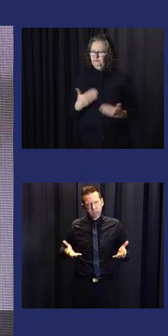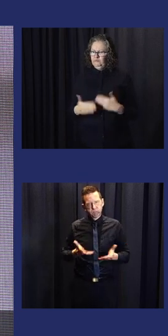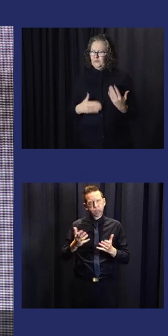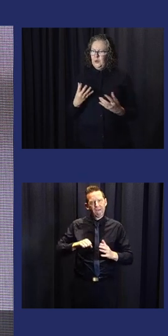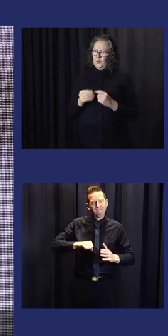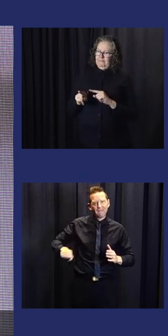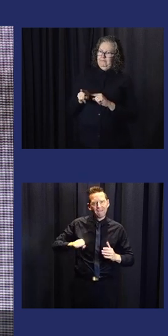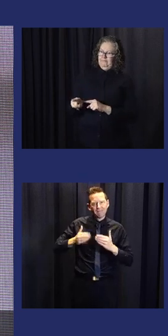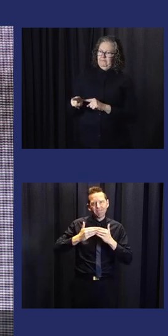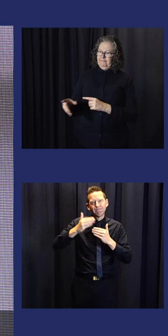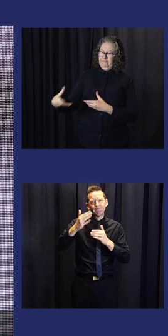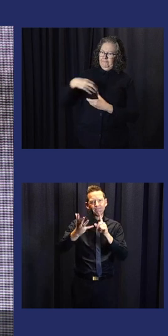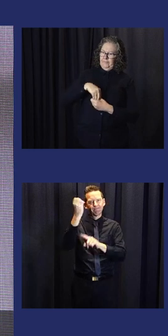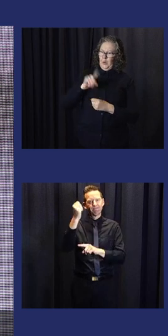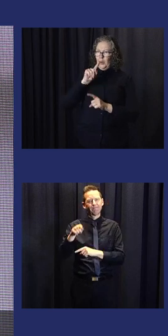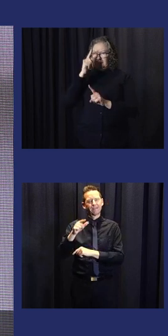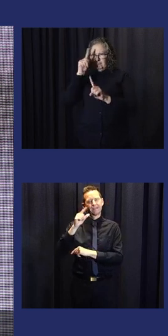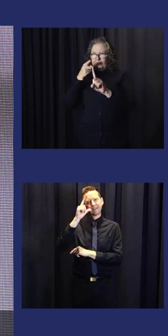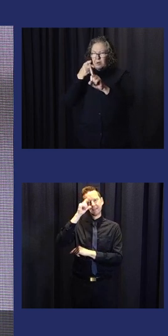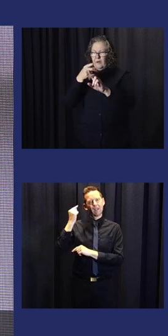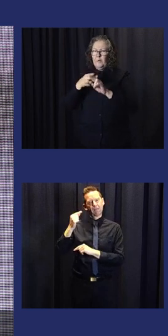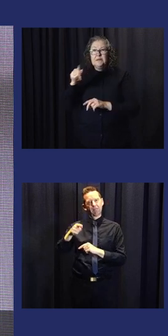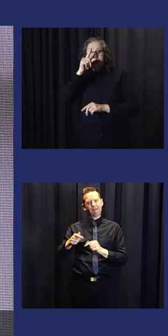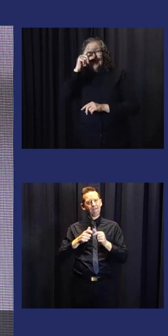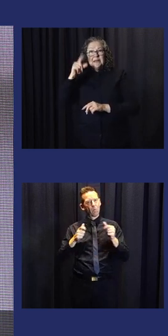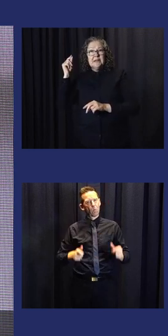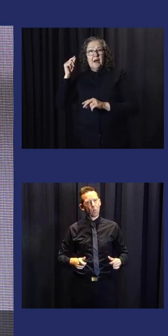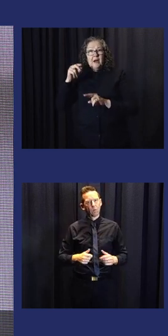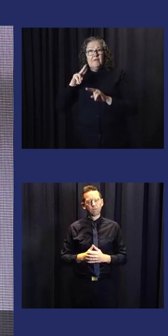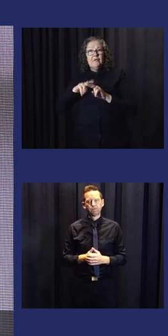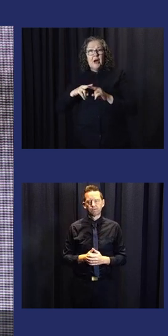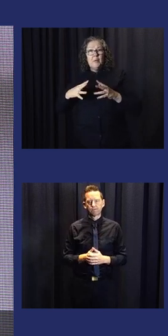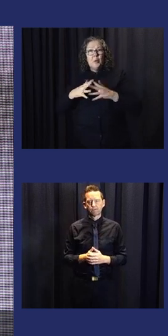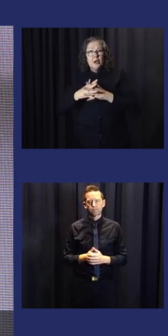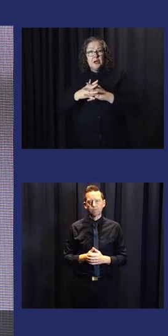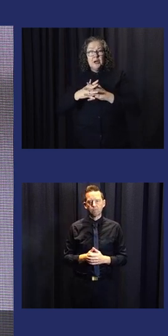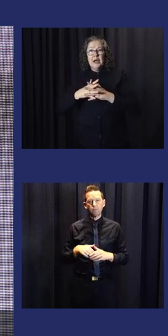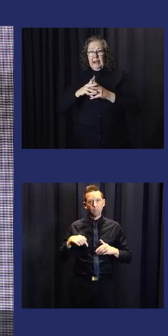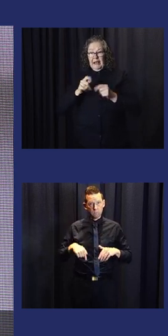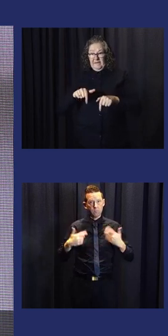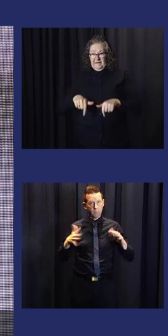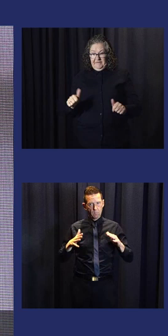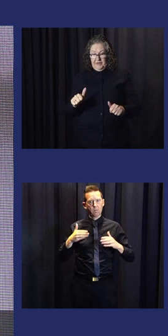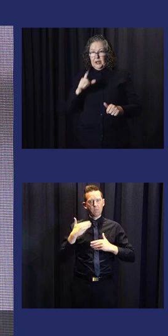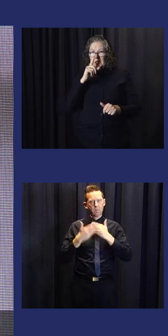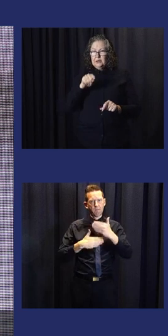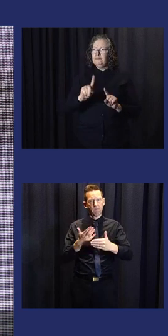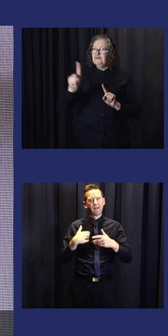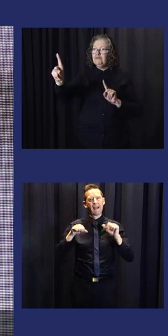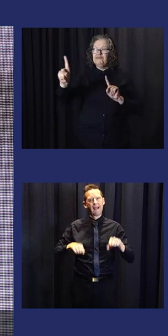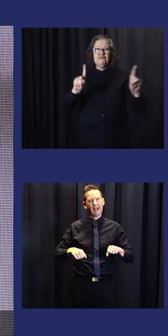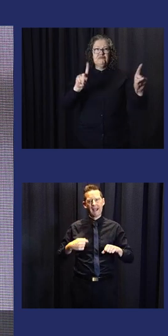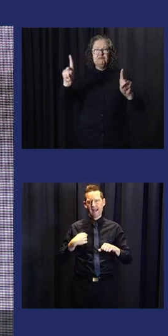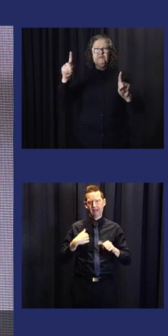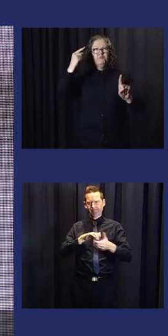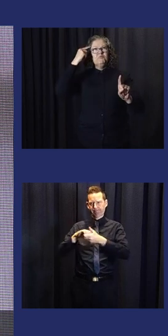framework. And that we can go out of here now, I guess, with an inclusive, collaborative approach that we